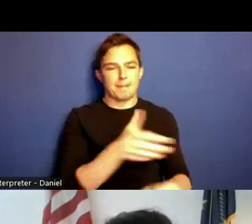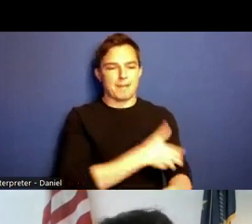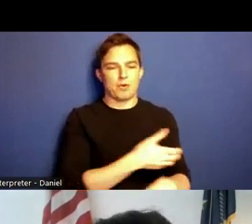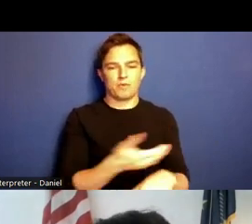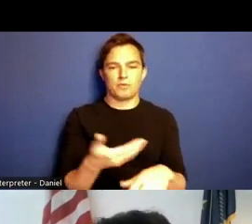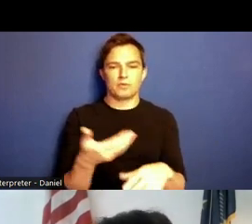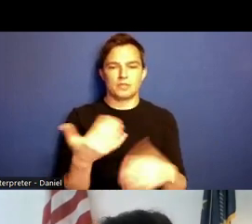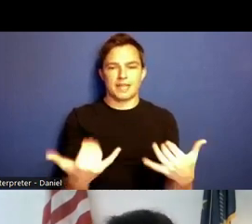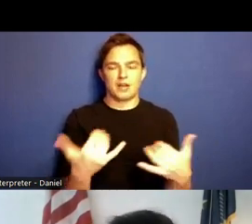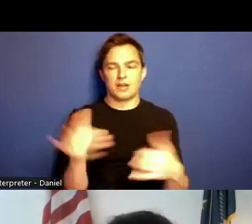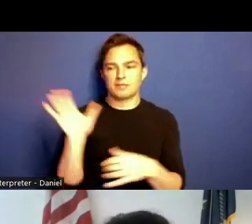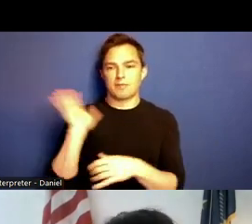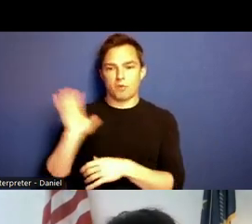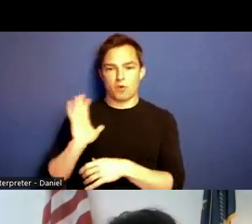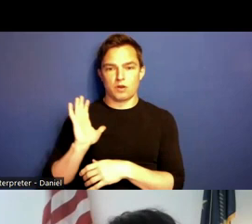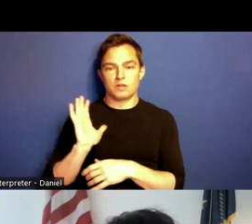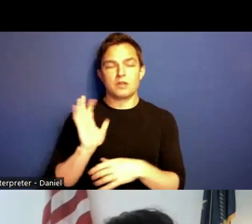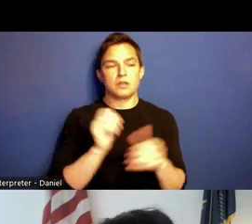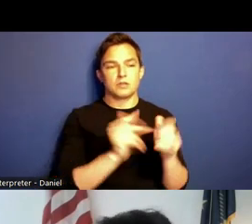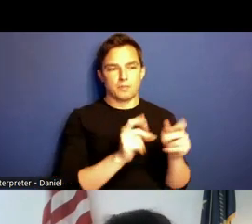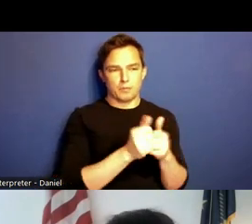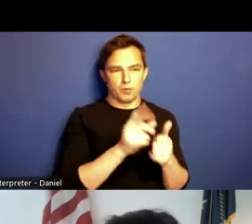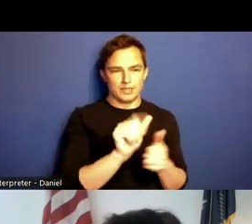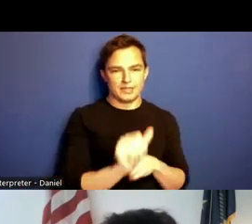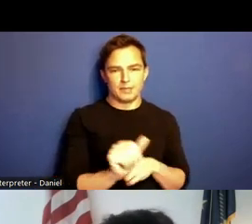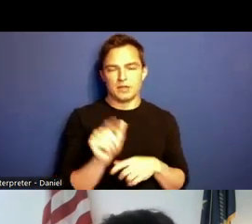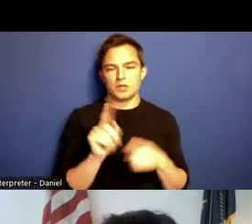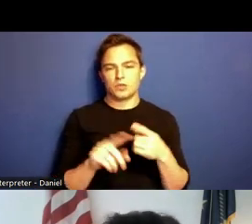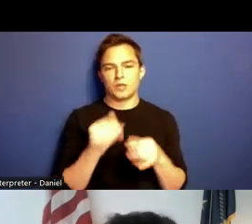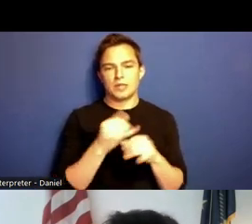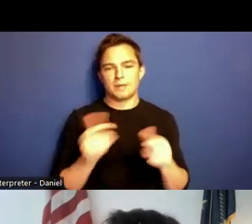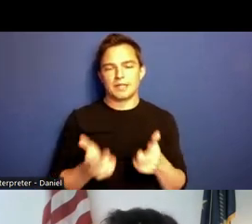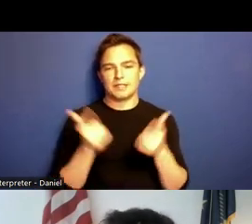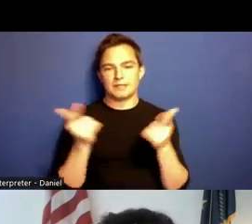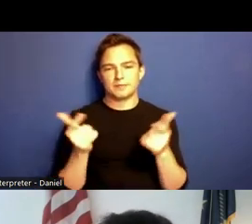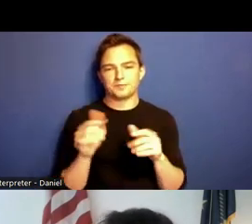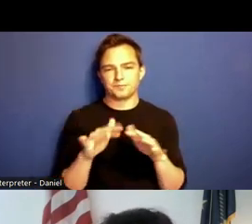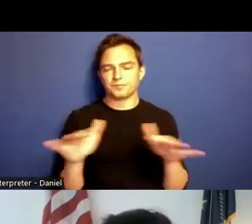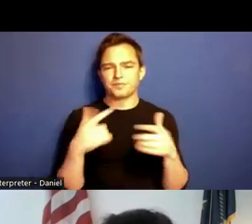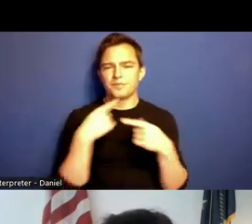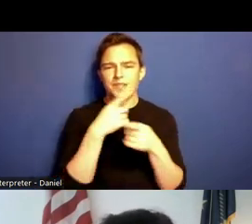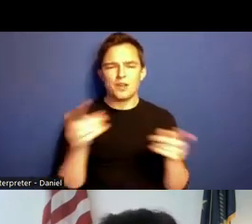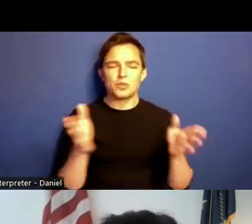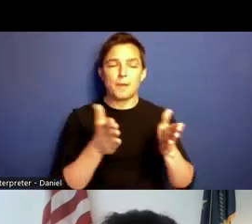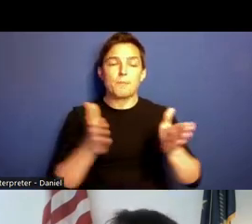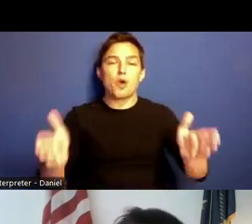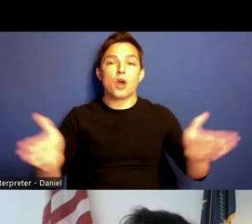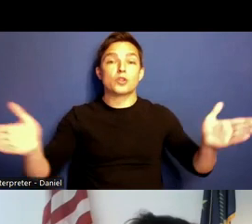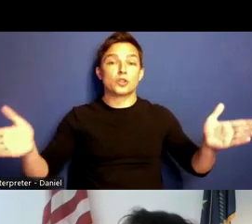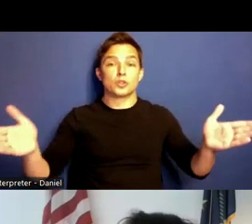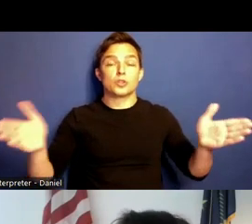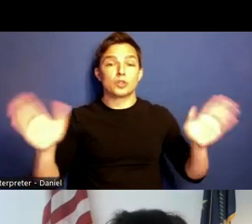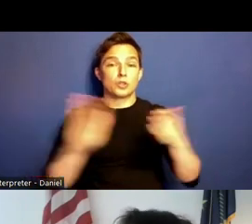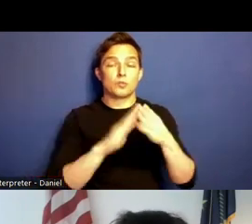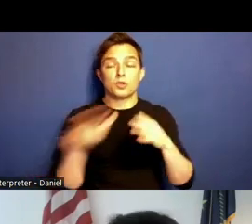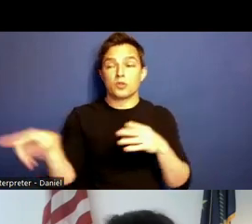was back then to people with disabilities, to the independent living movement. And I want to say to the broader community, to people who don't know